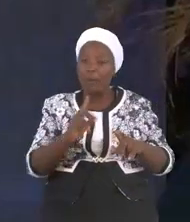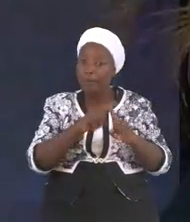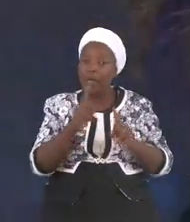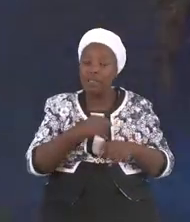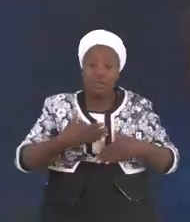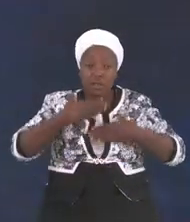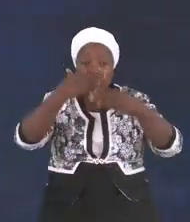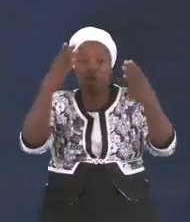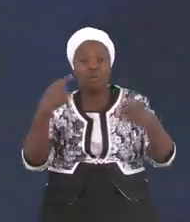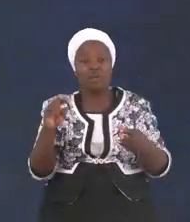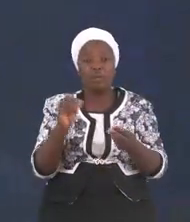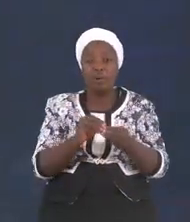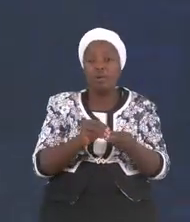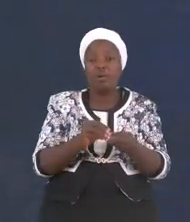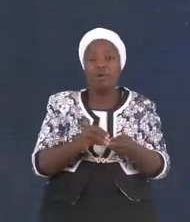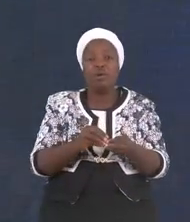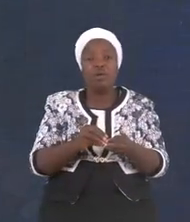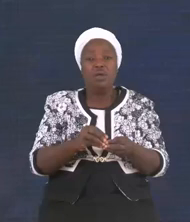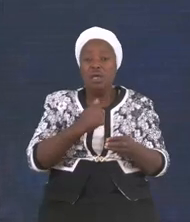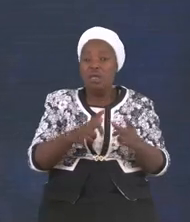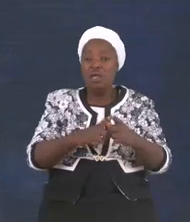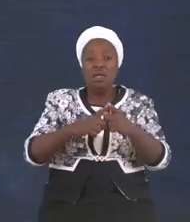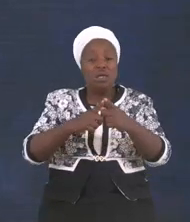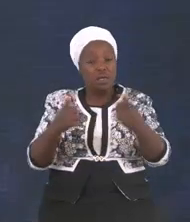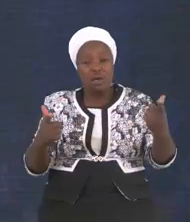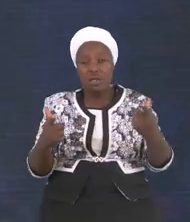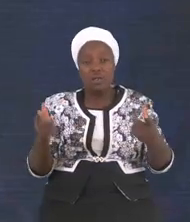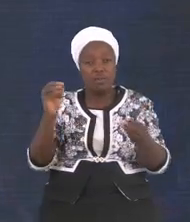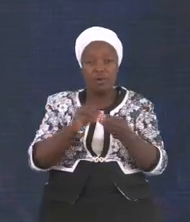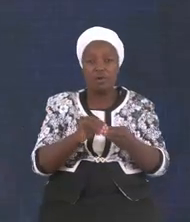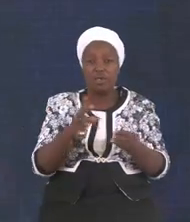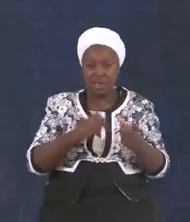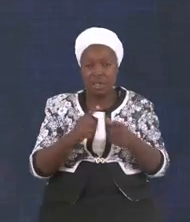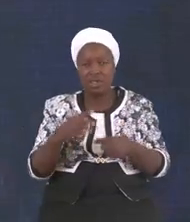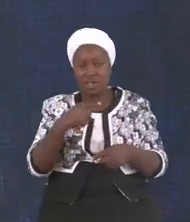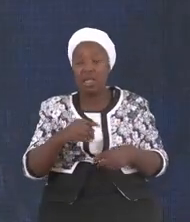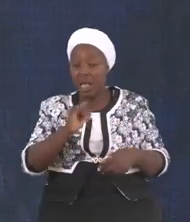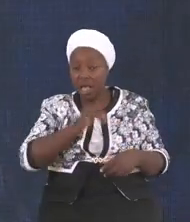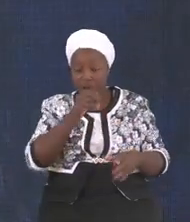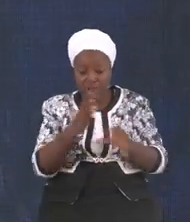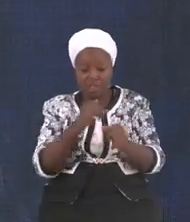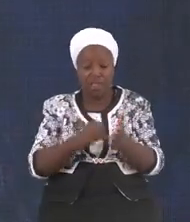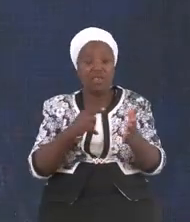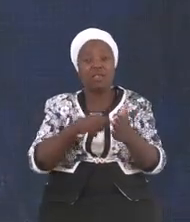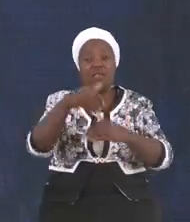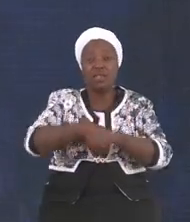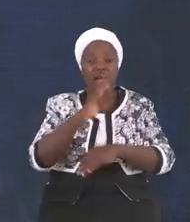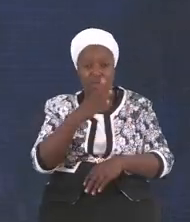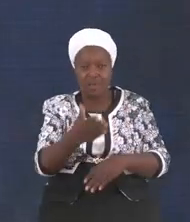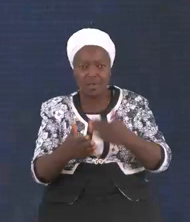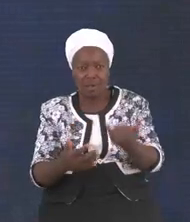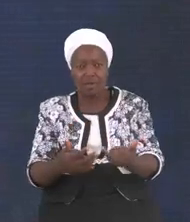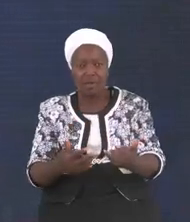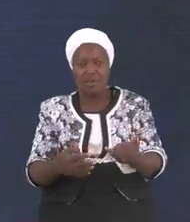the more, a great deal. He said, I am getting it tonight. Are you there? I